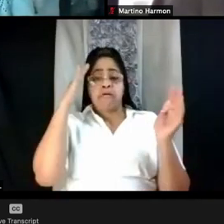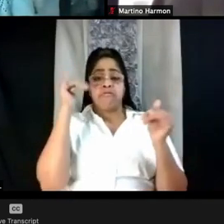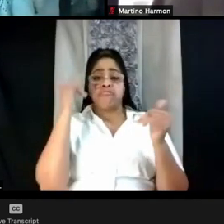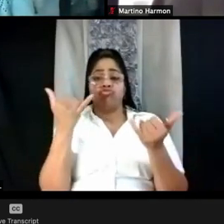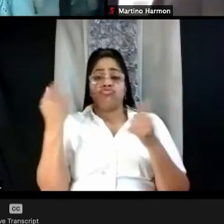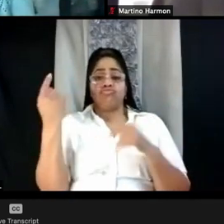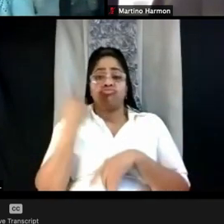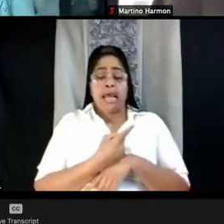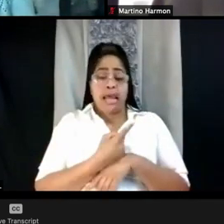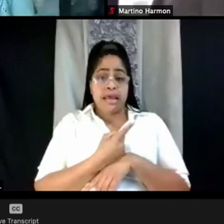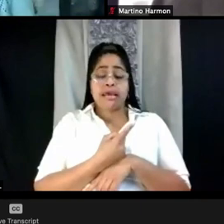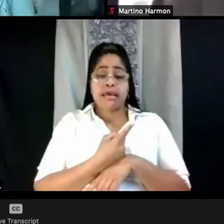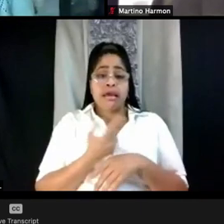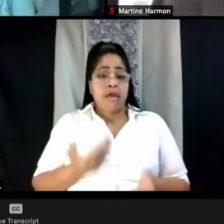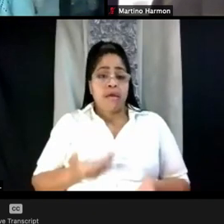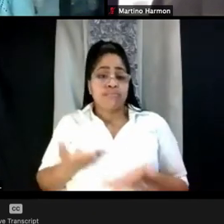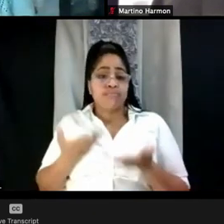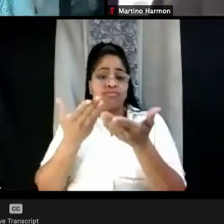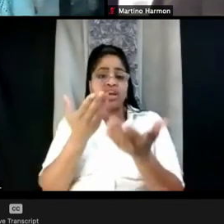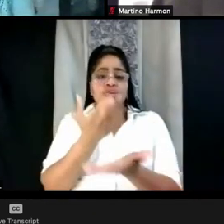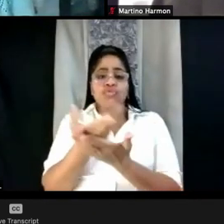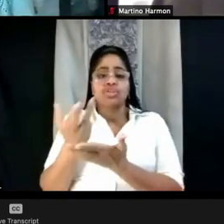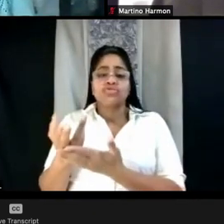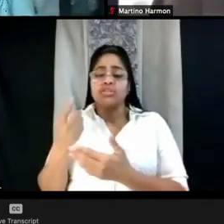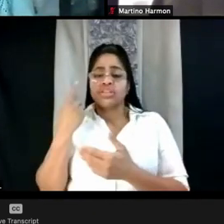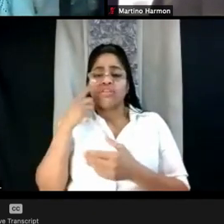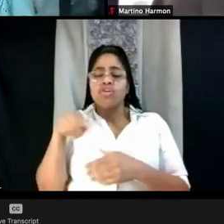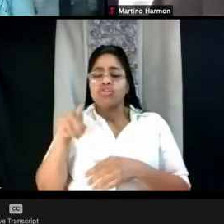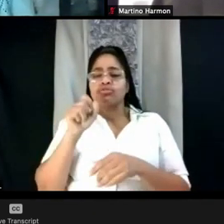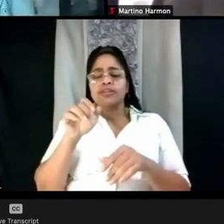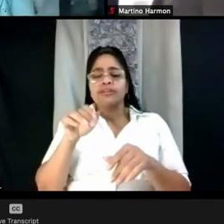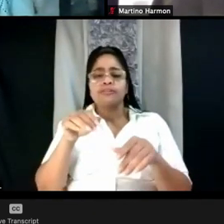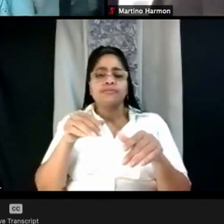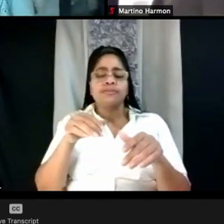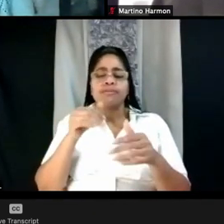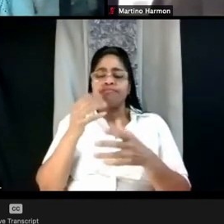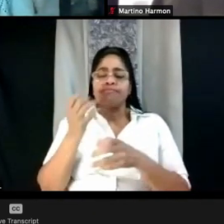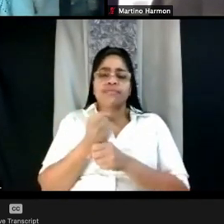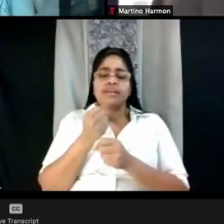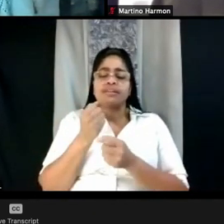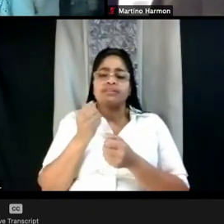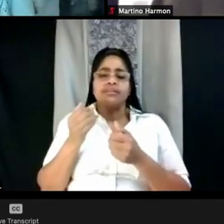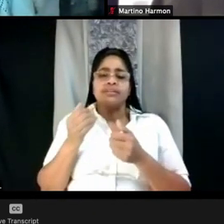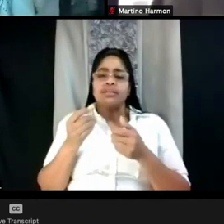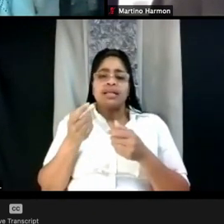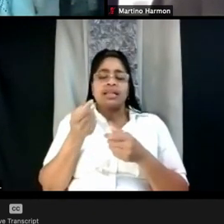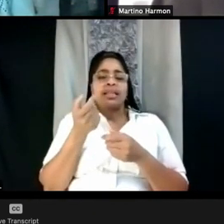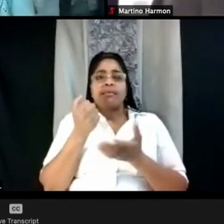to provide some resources to just ease the weight of this stress, even if just a bit.